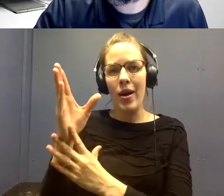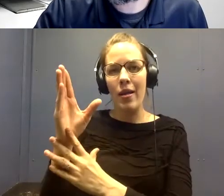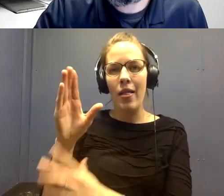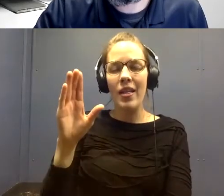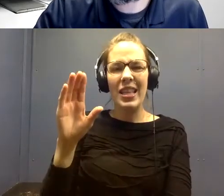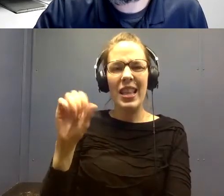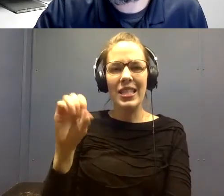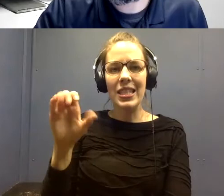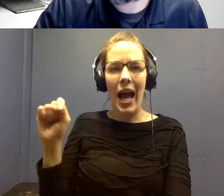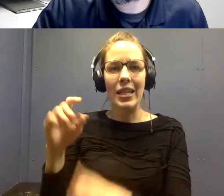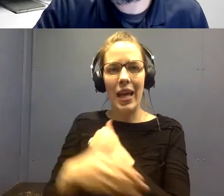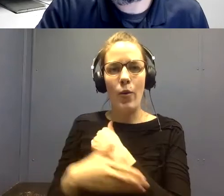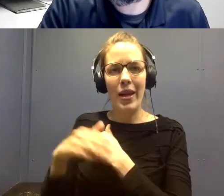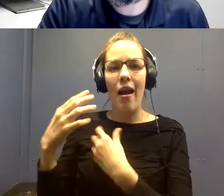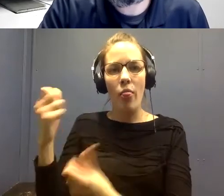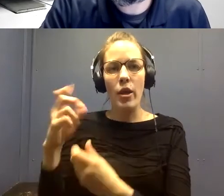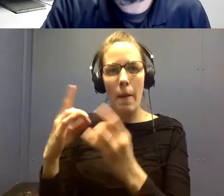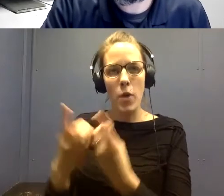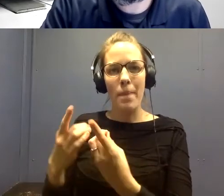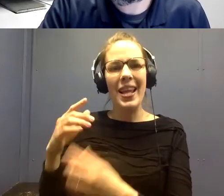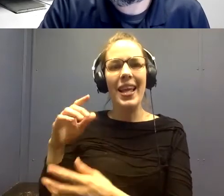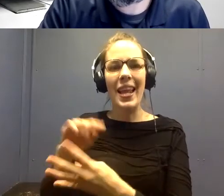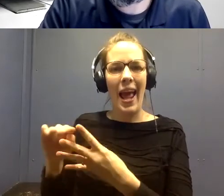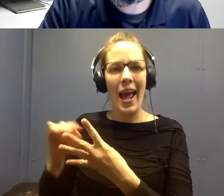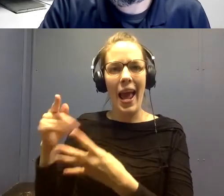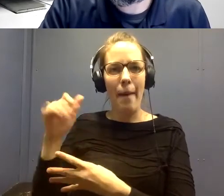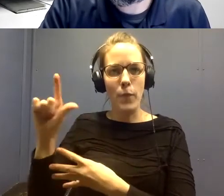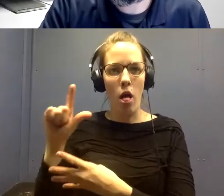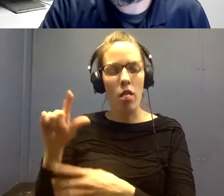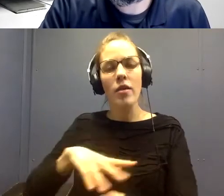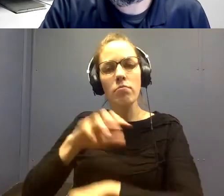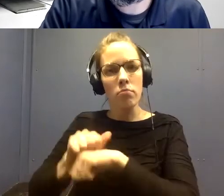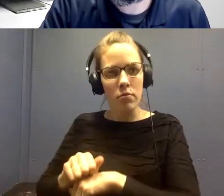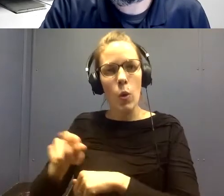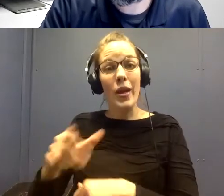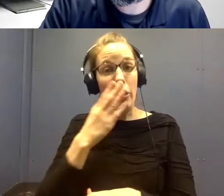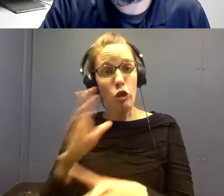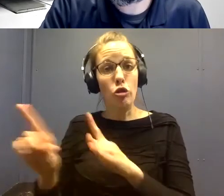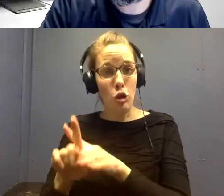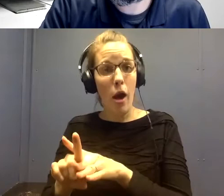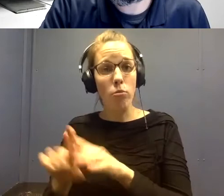in early April, and had employees set up appointments, and we had a good turnout.